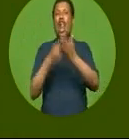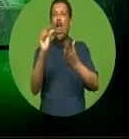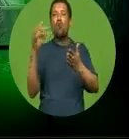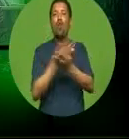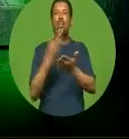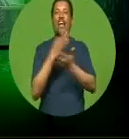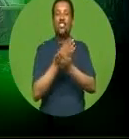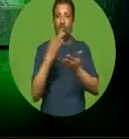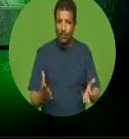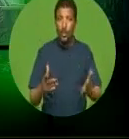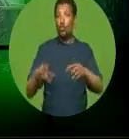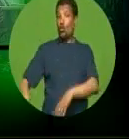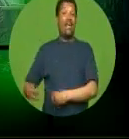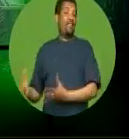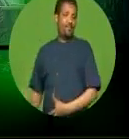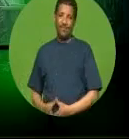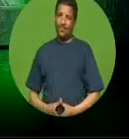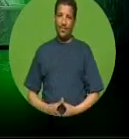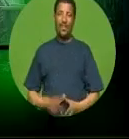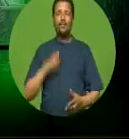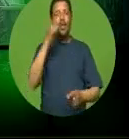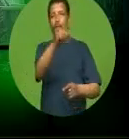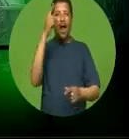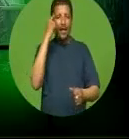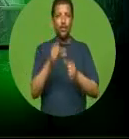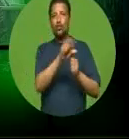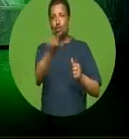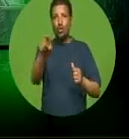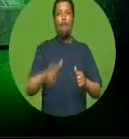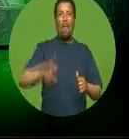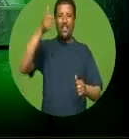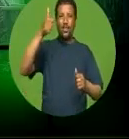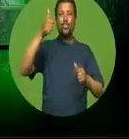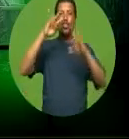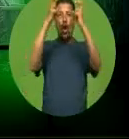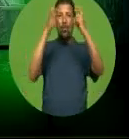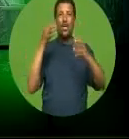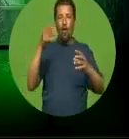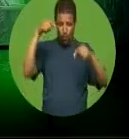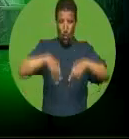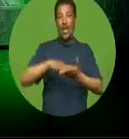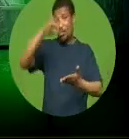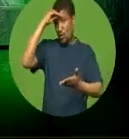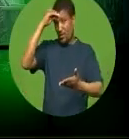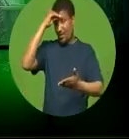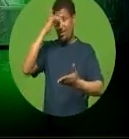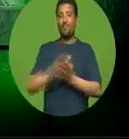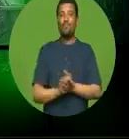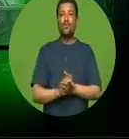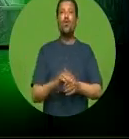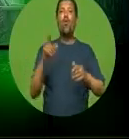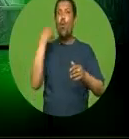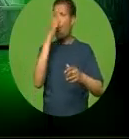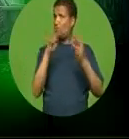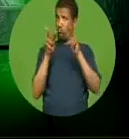production. Students, let me remind you the main topics of our today's lesson.